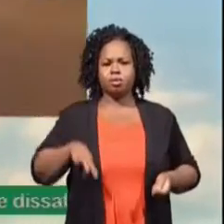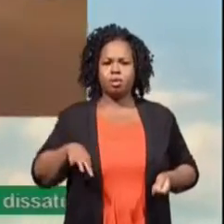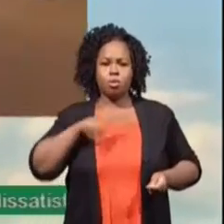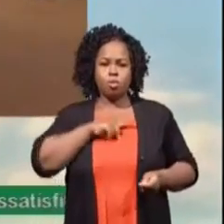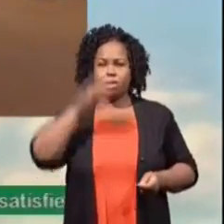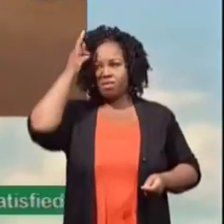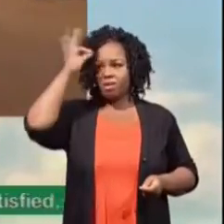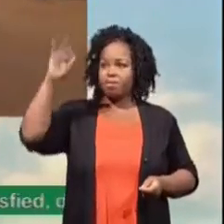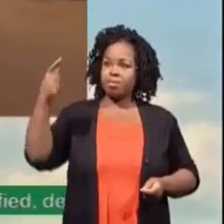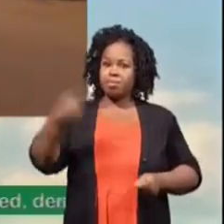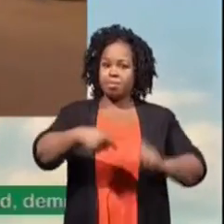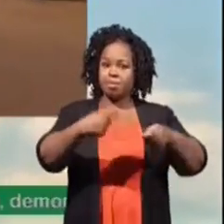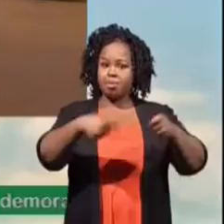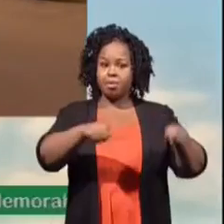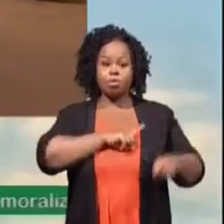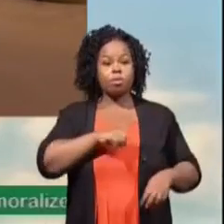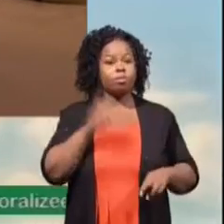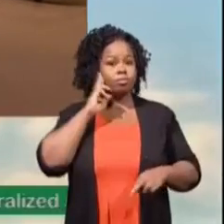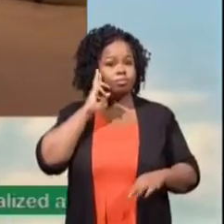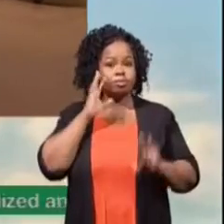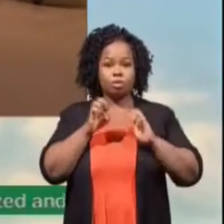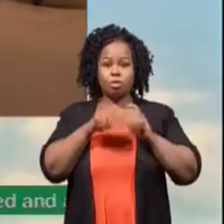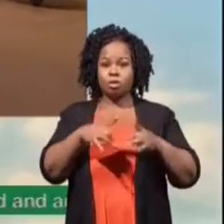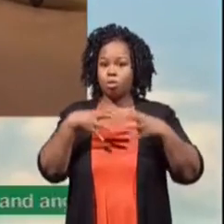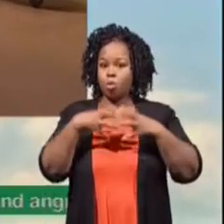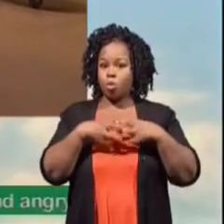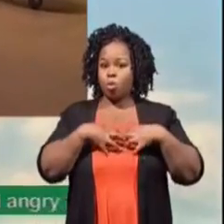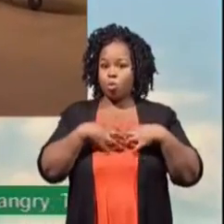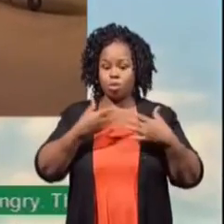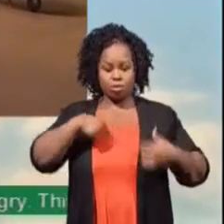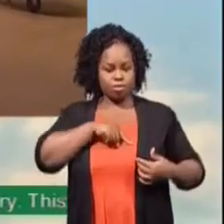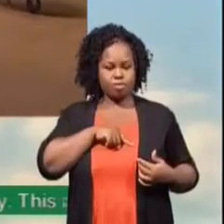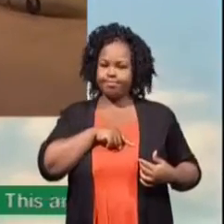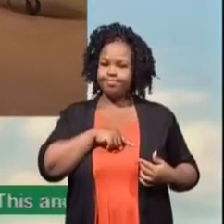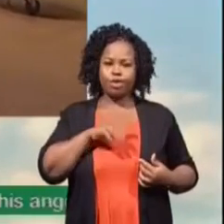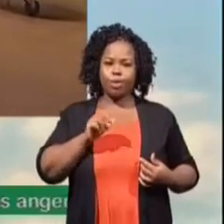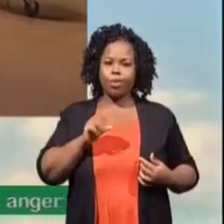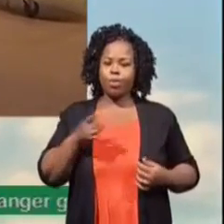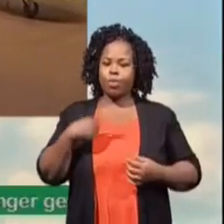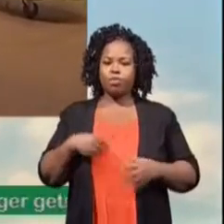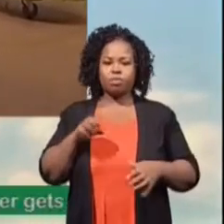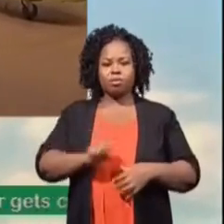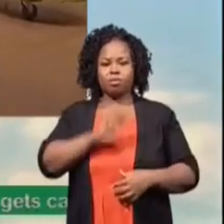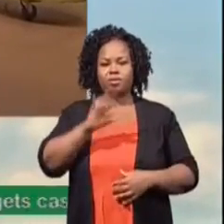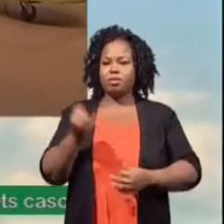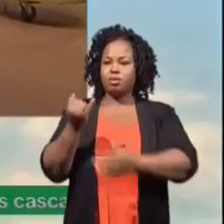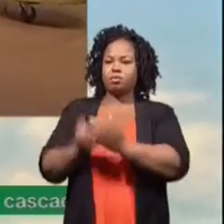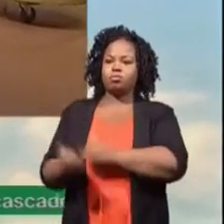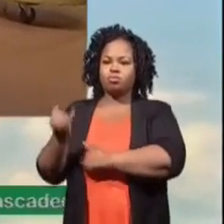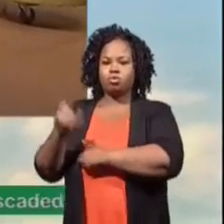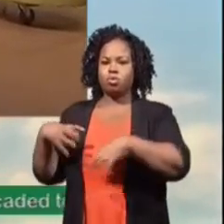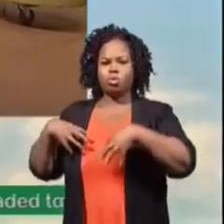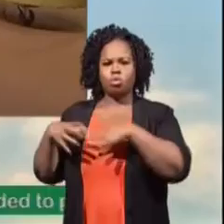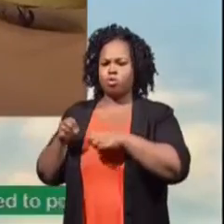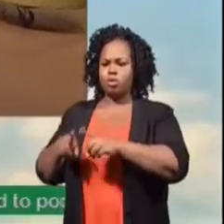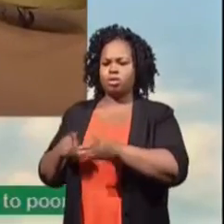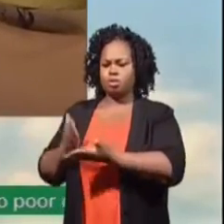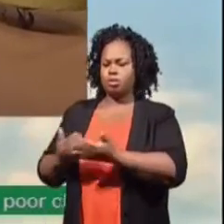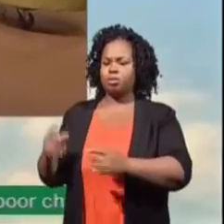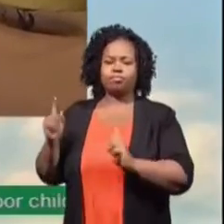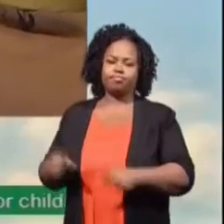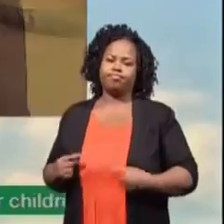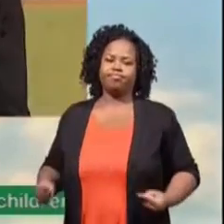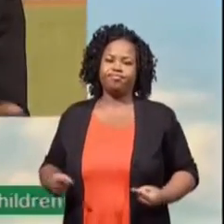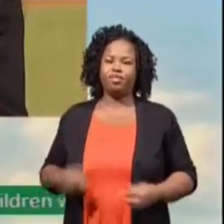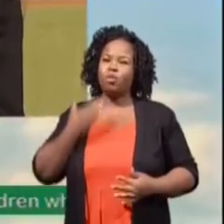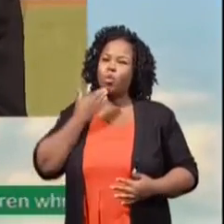kuyi-government ebhadalayo because ukhumbule education ayi-ownwa yithi singabo. We are individuals like South Africa. You can't own education sector. It